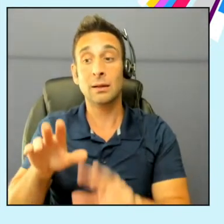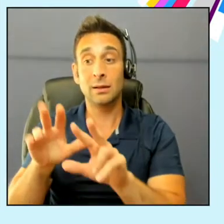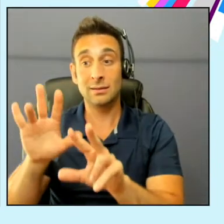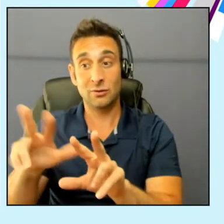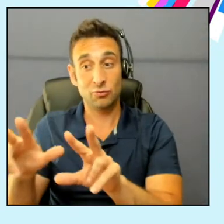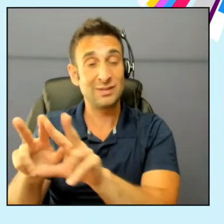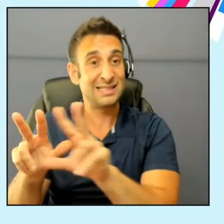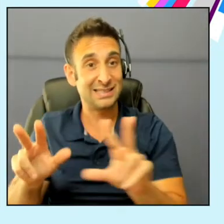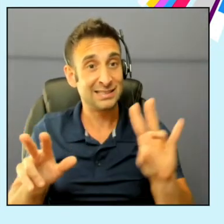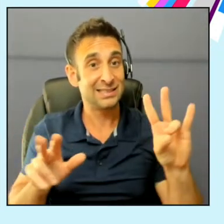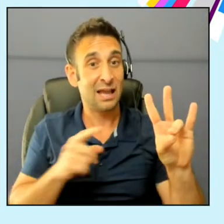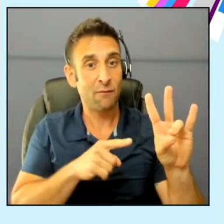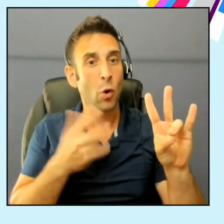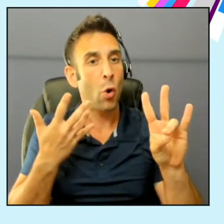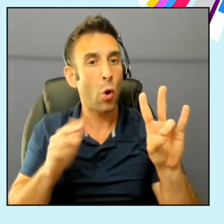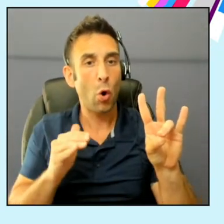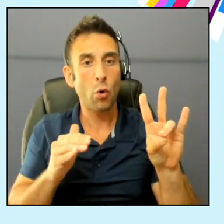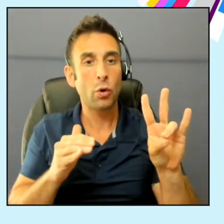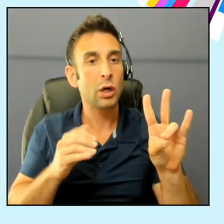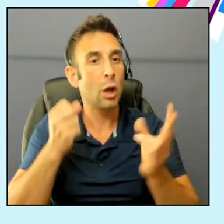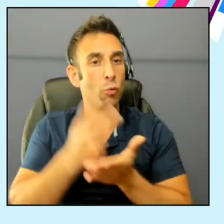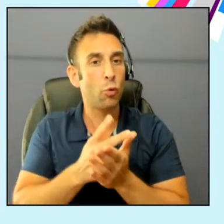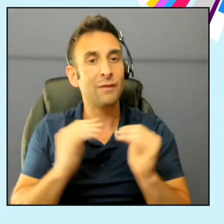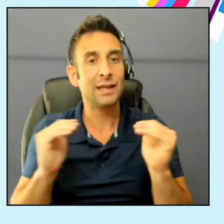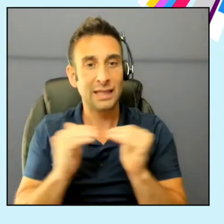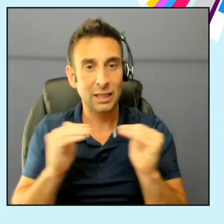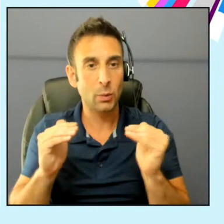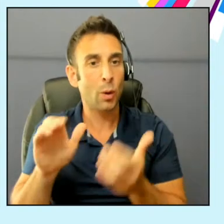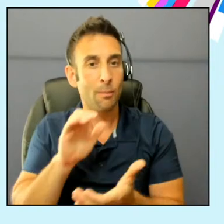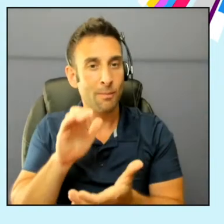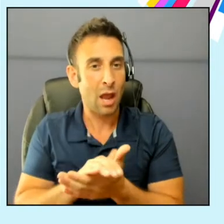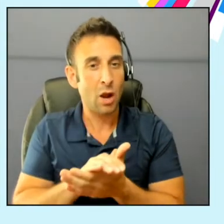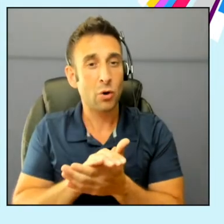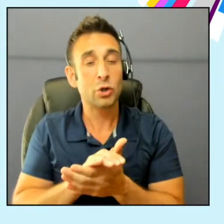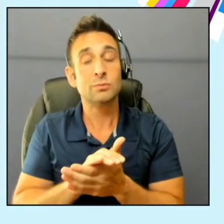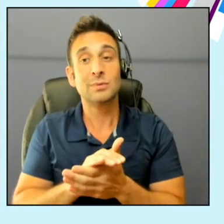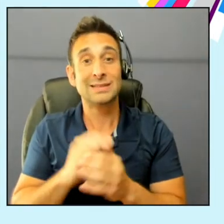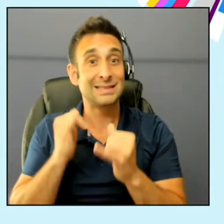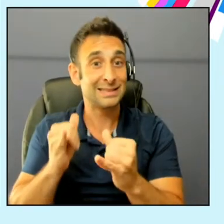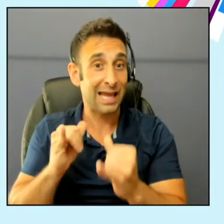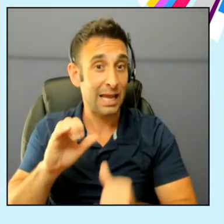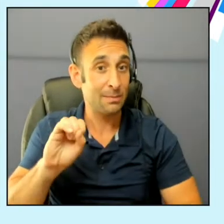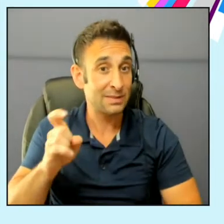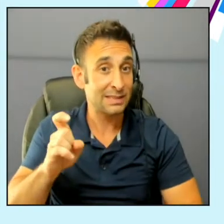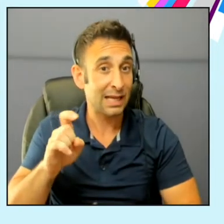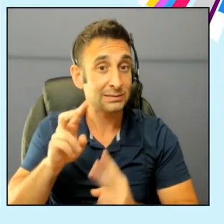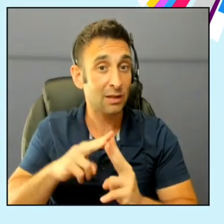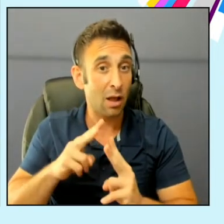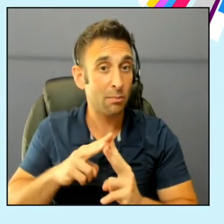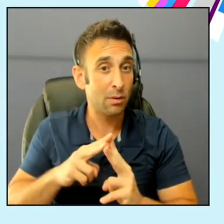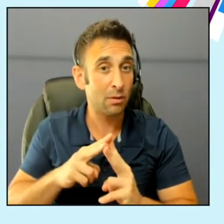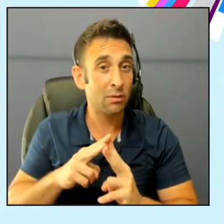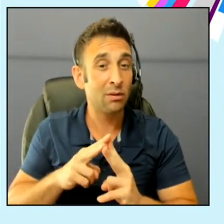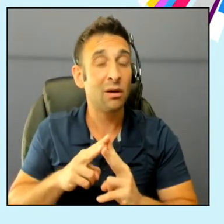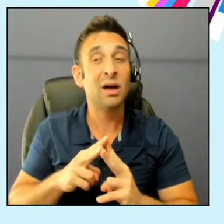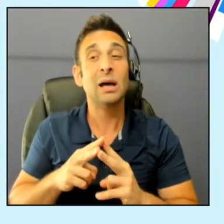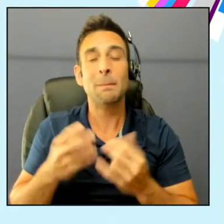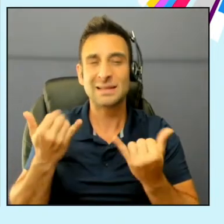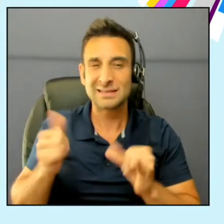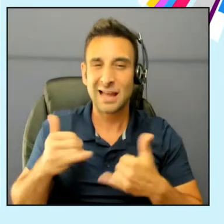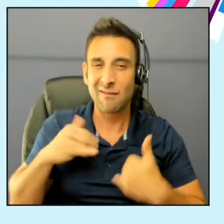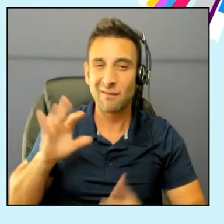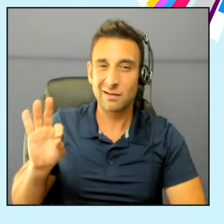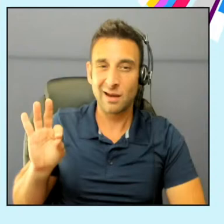the equal marriage between same-sex couples. Yet there are still 9 countries where it